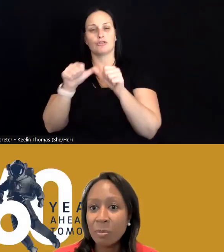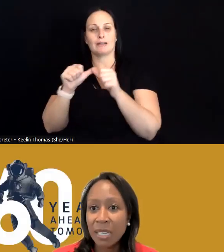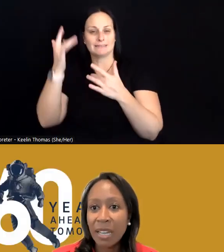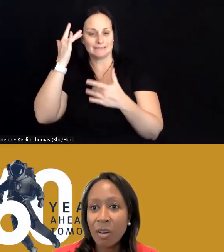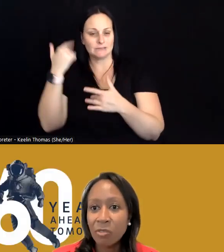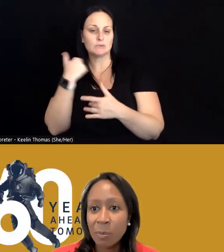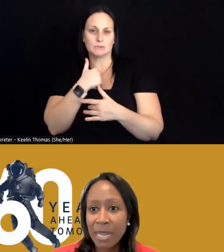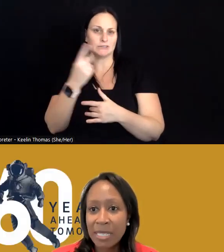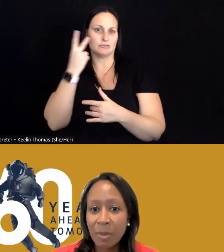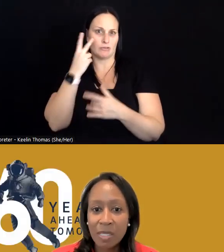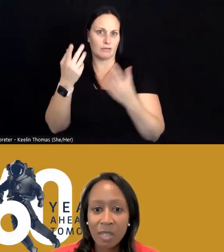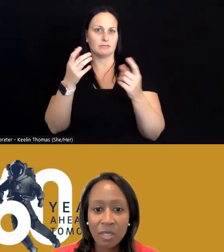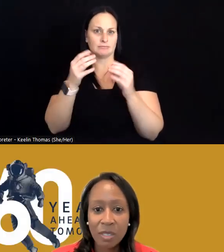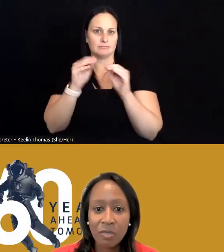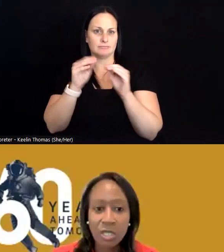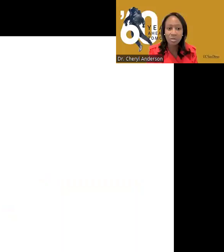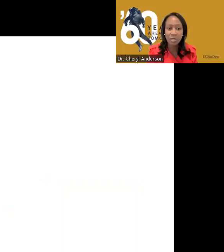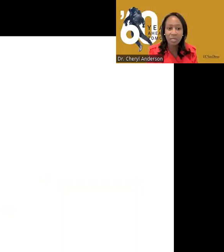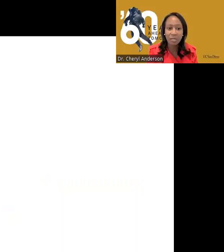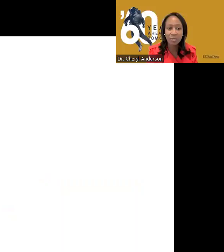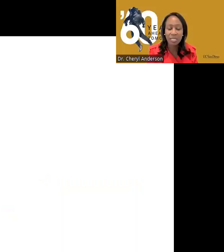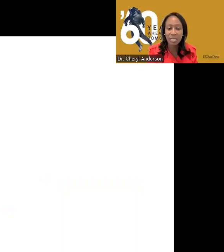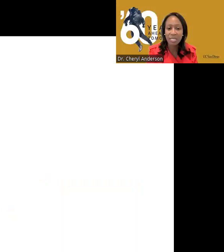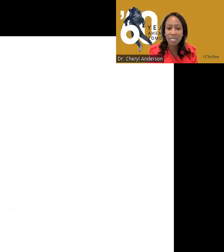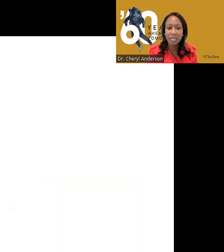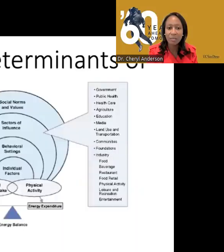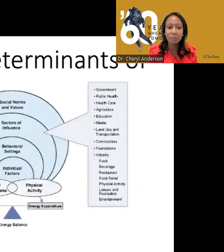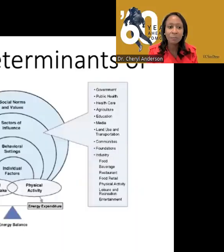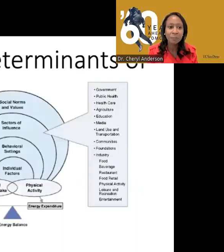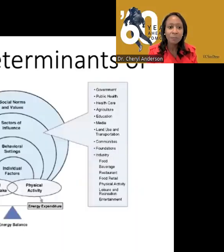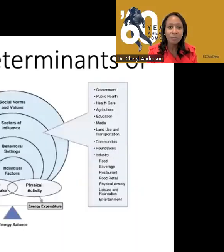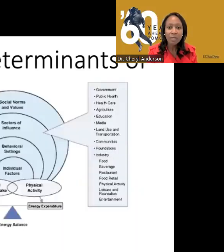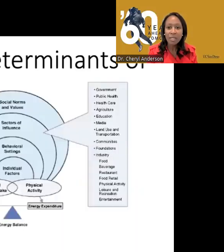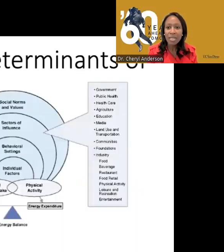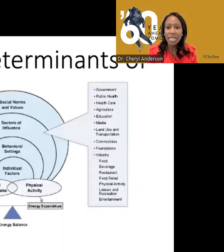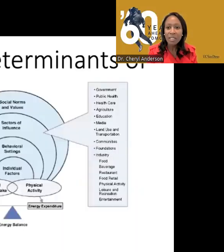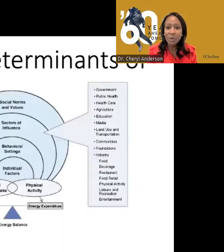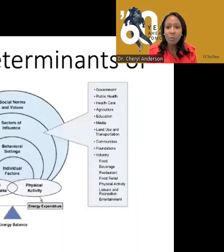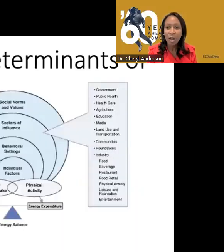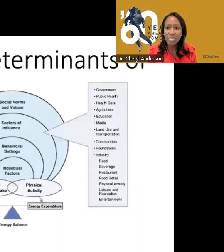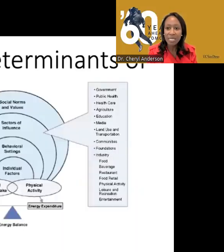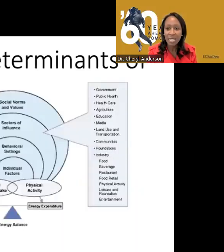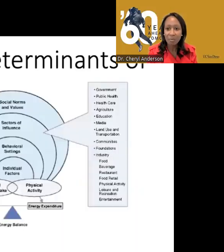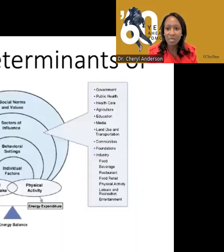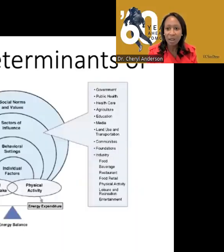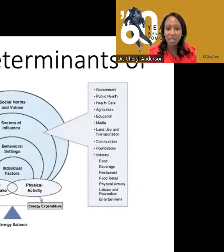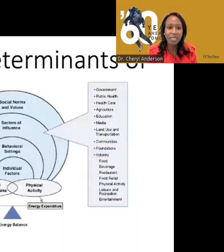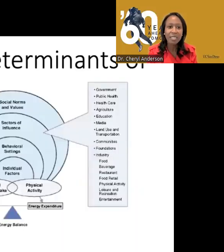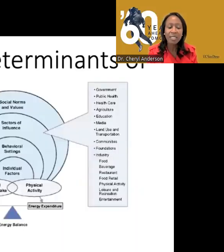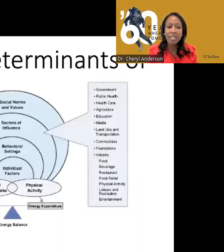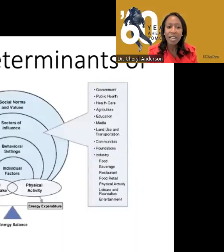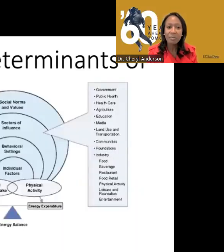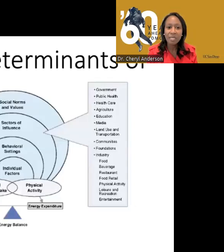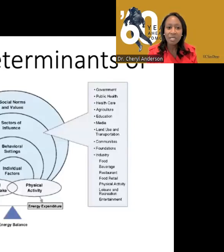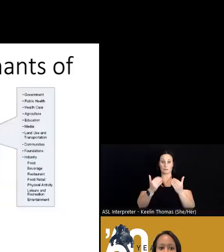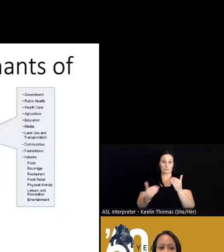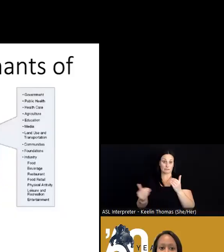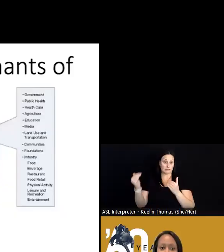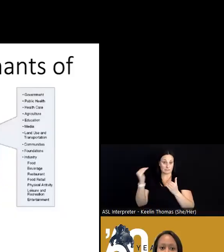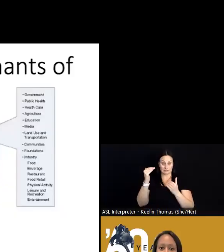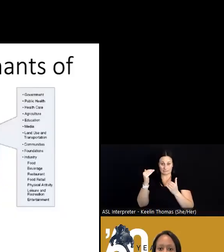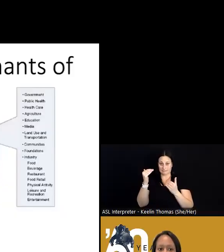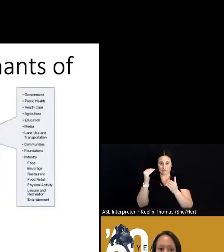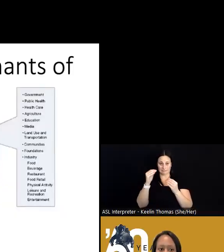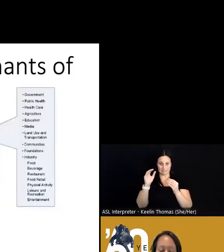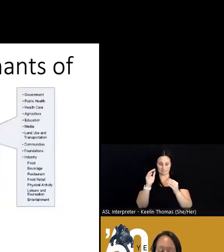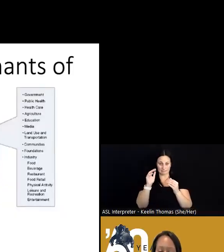saw it playing out for pandemic SARS-CoV-2 and COVID-19. If we want to get beyond these issues,